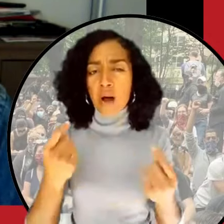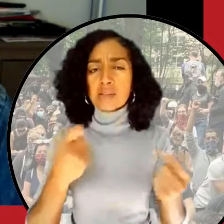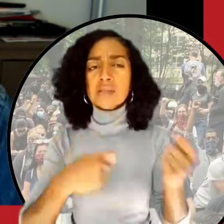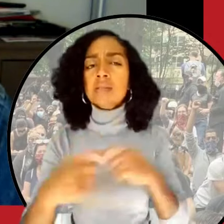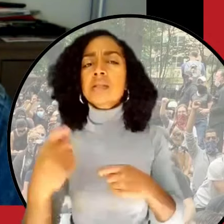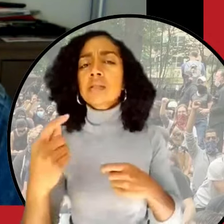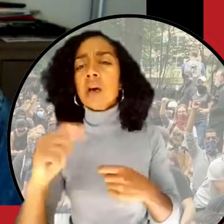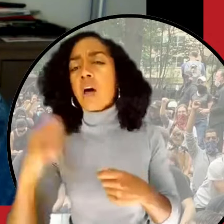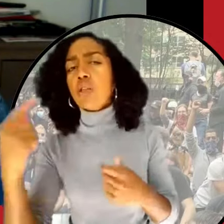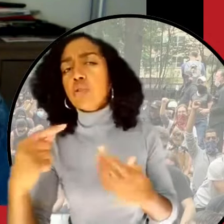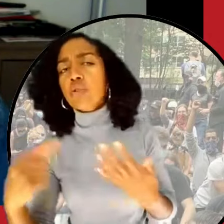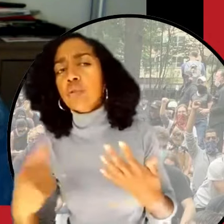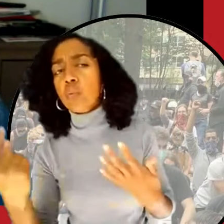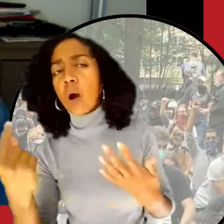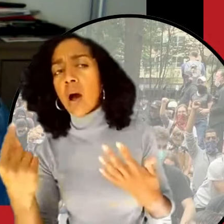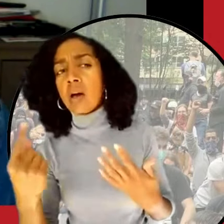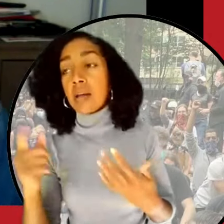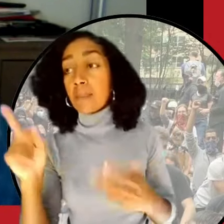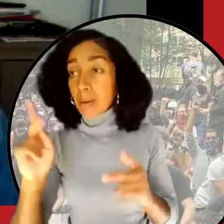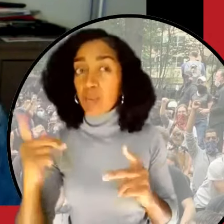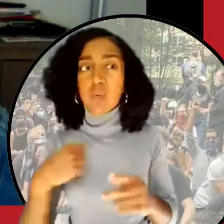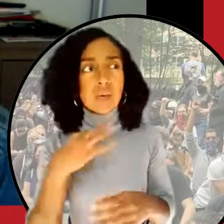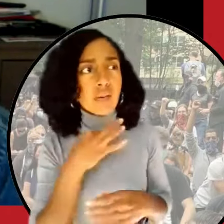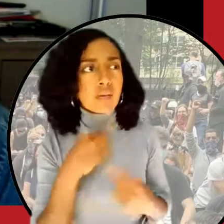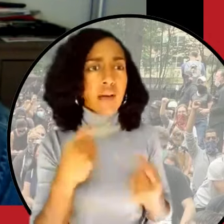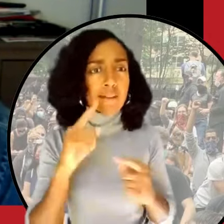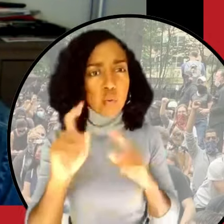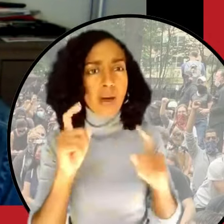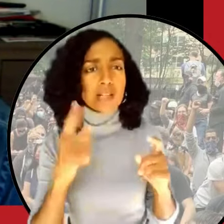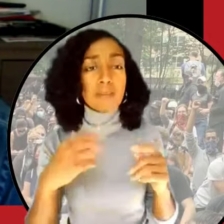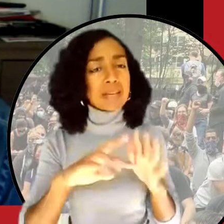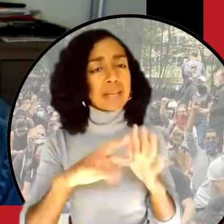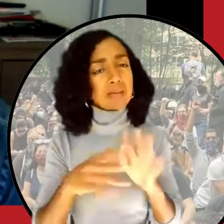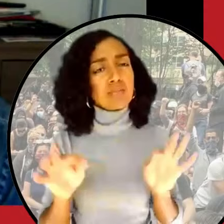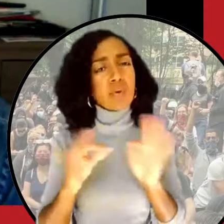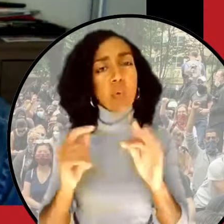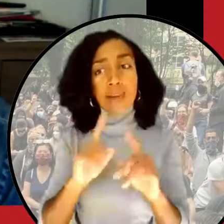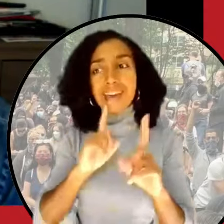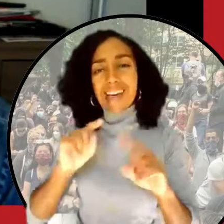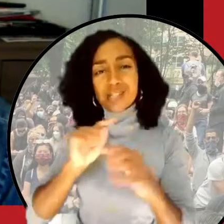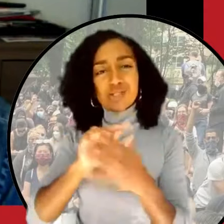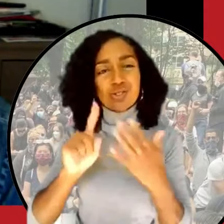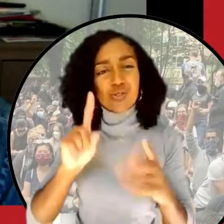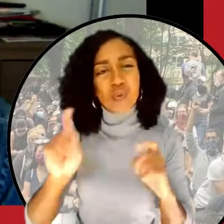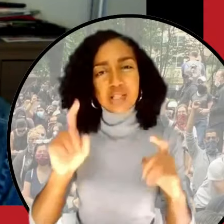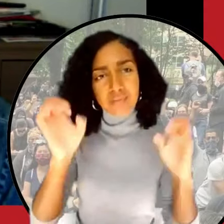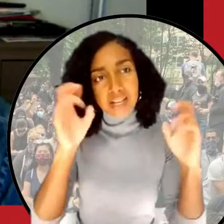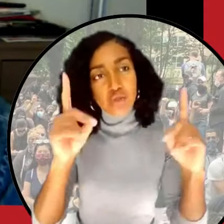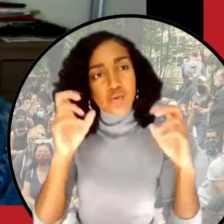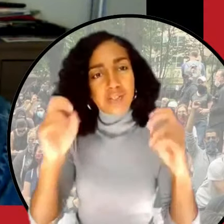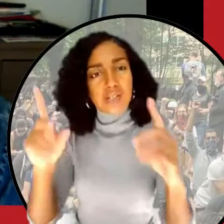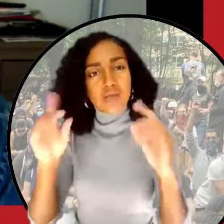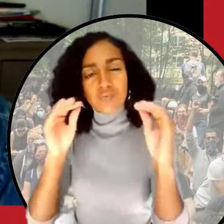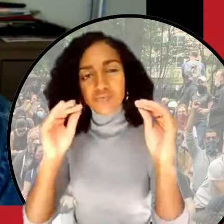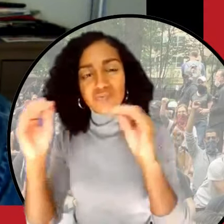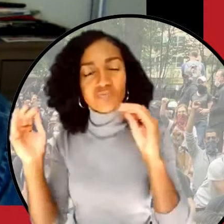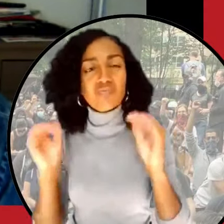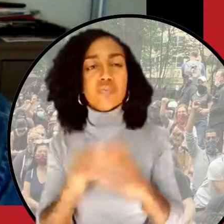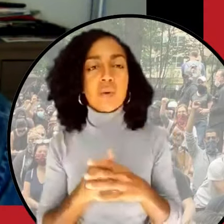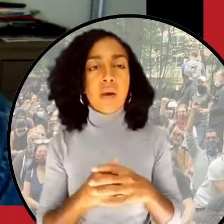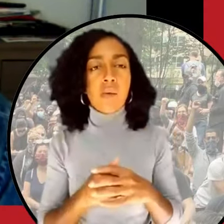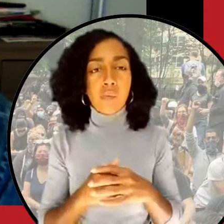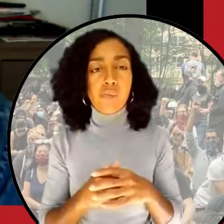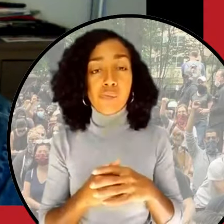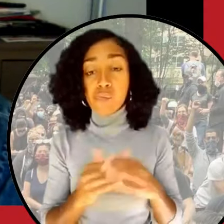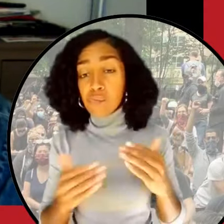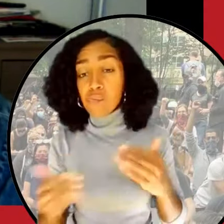people have questions about that, and we should answer those questions for people. beyond that, you know, locally,